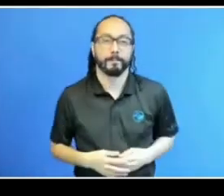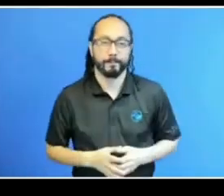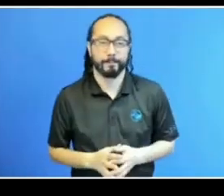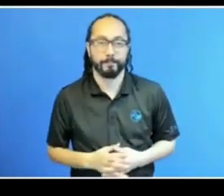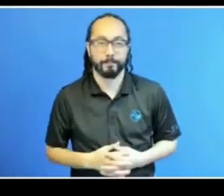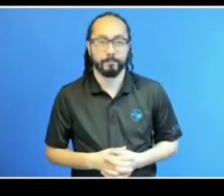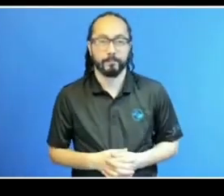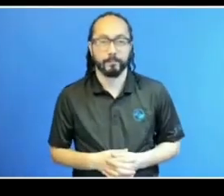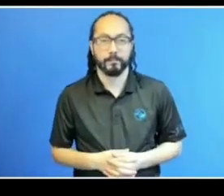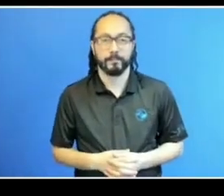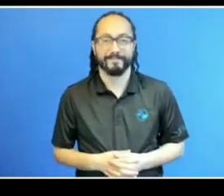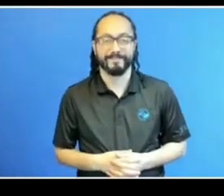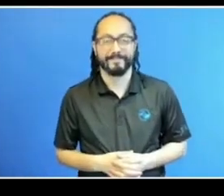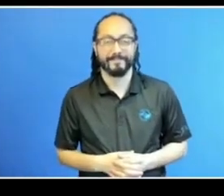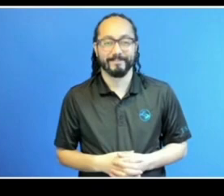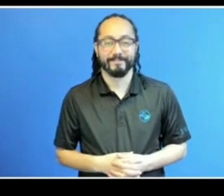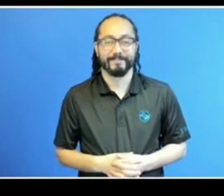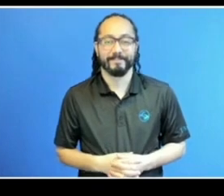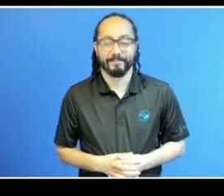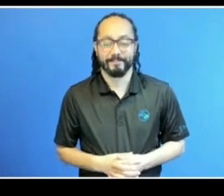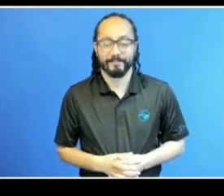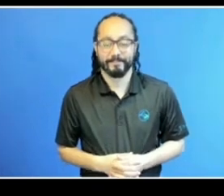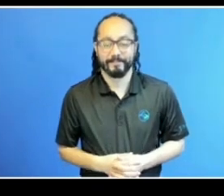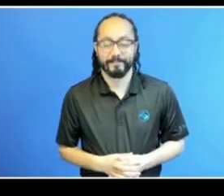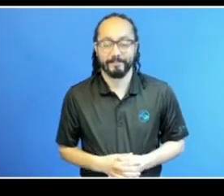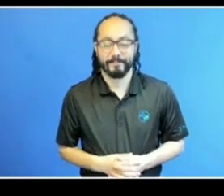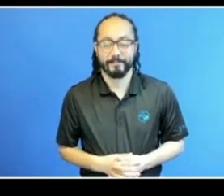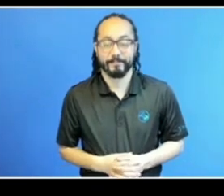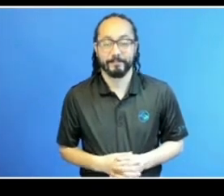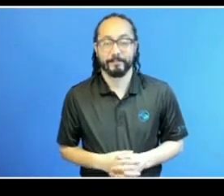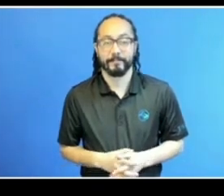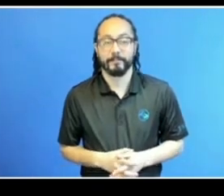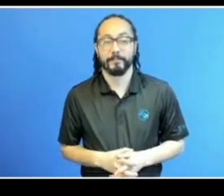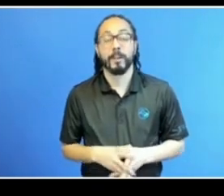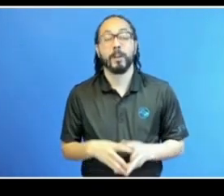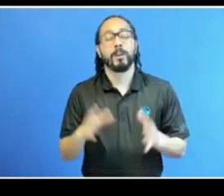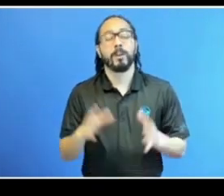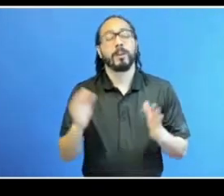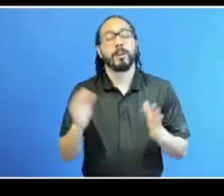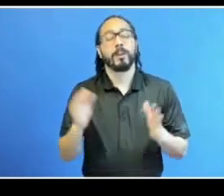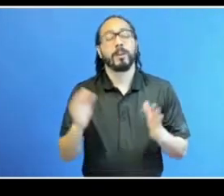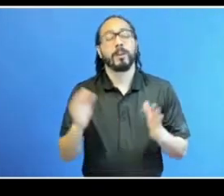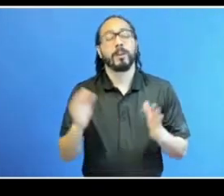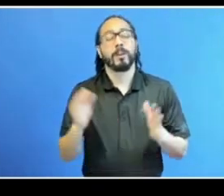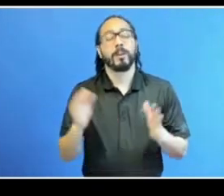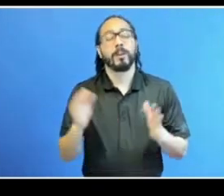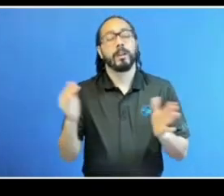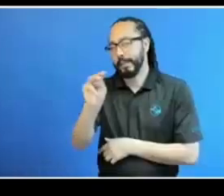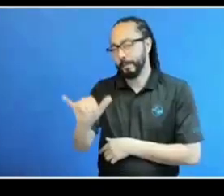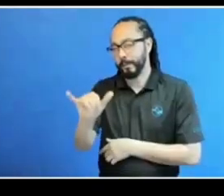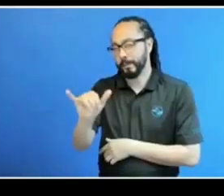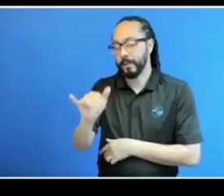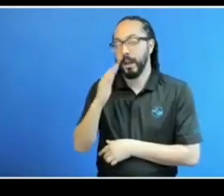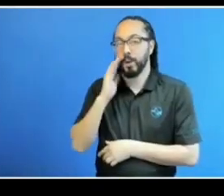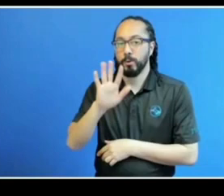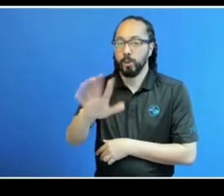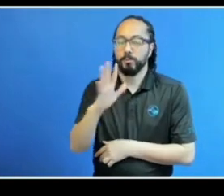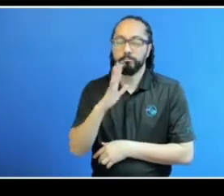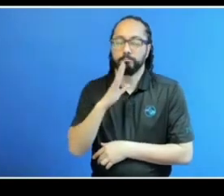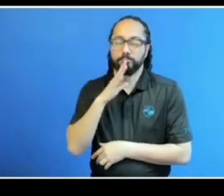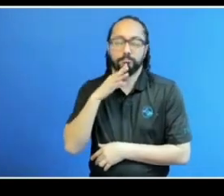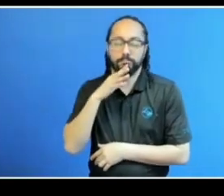said. Very well said. So I'm going to ask the next question to Kemi, and I know, Kemi, you have a lot of experience with this particular